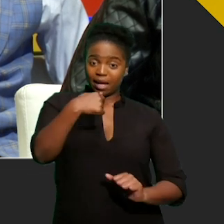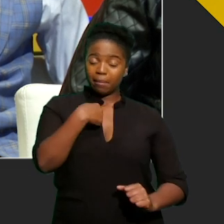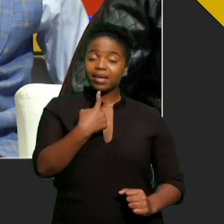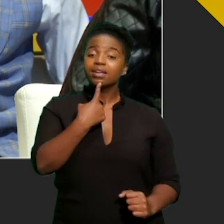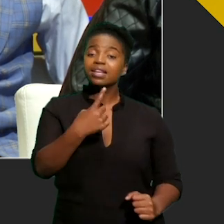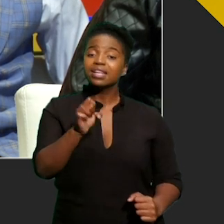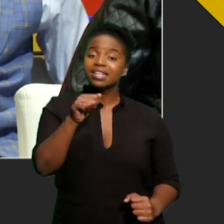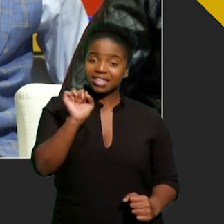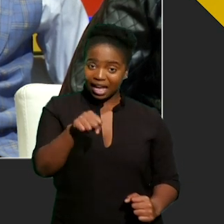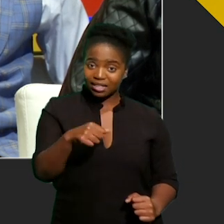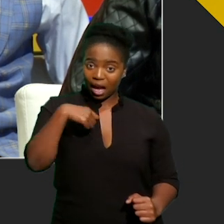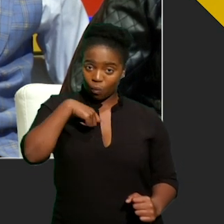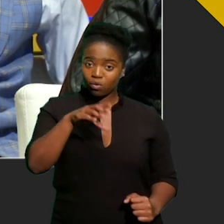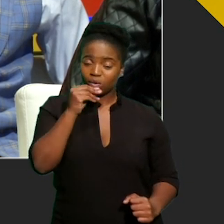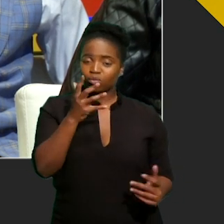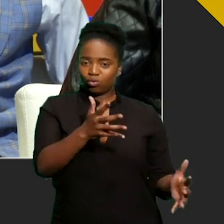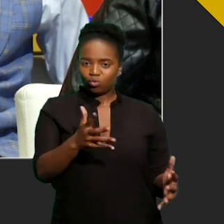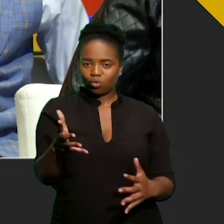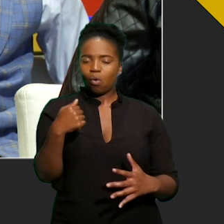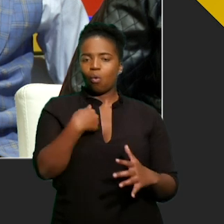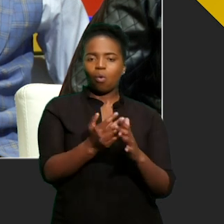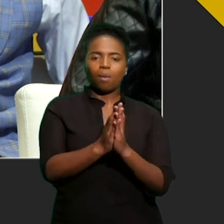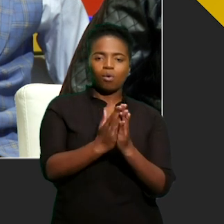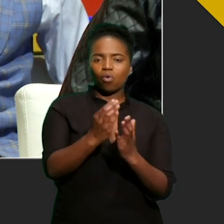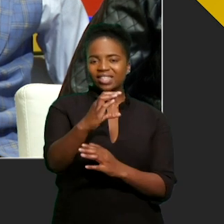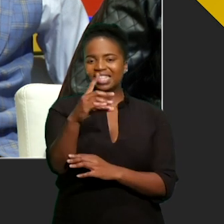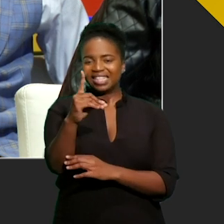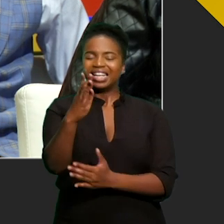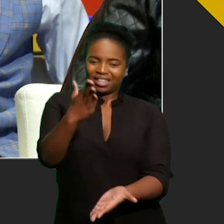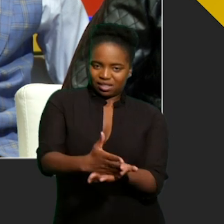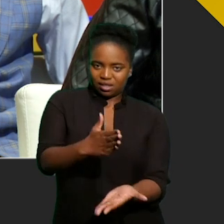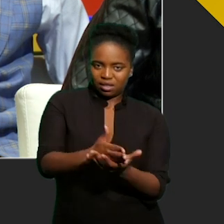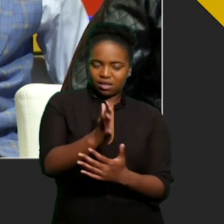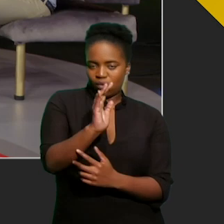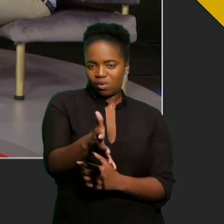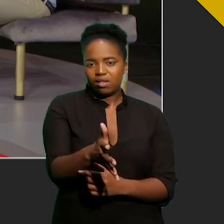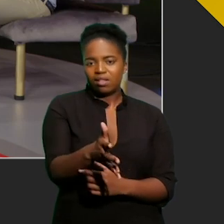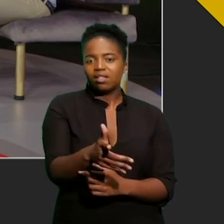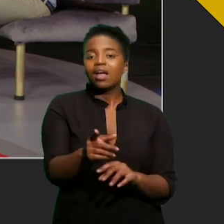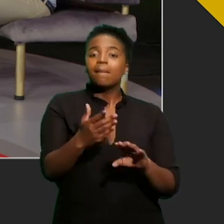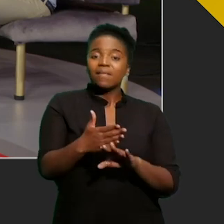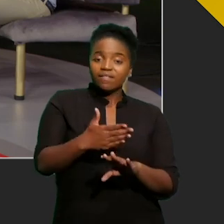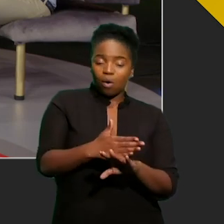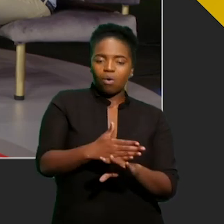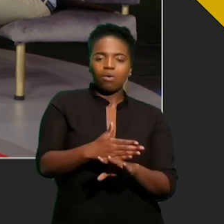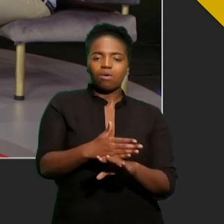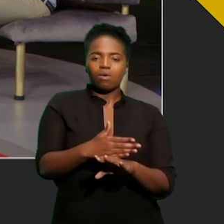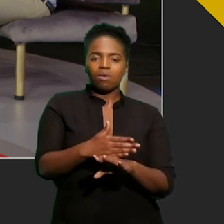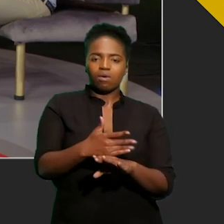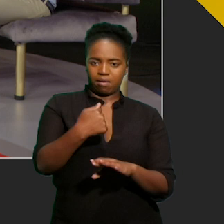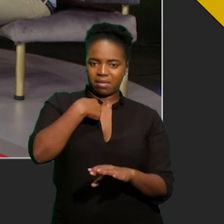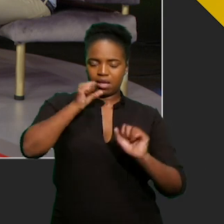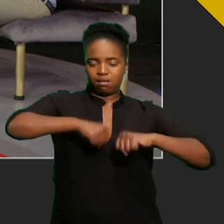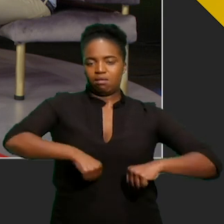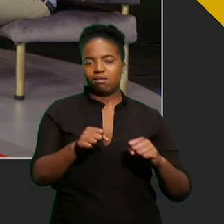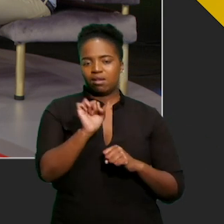again. Linzula Buddha Jaloja, if it is a jelling again, it's a gangana won. Uno by Loroba, lining your one